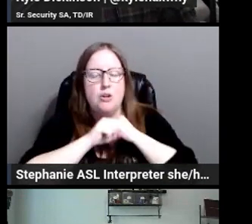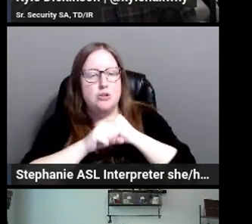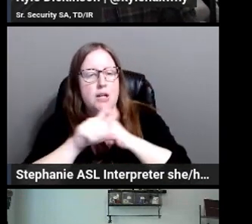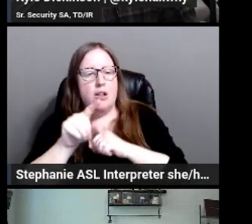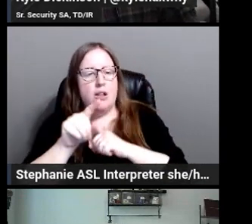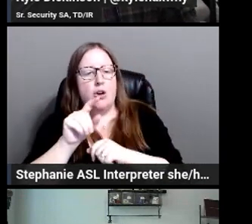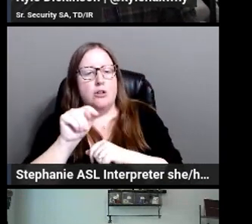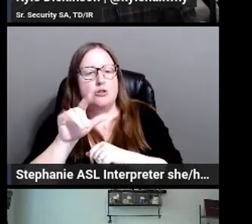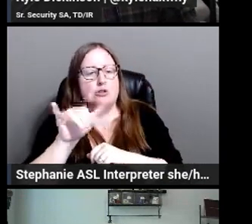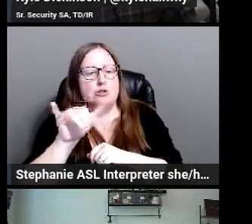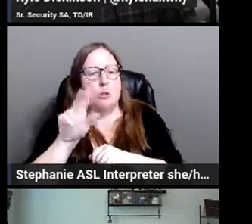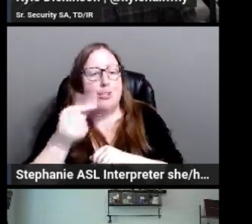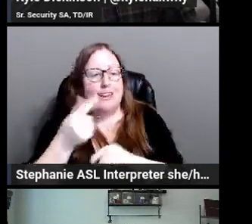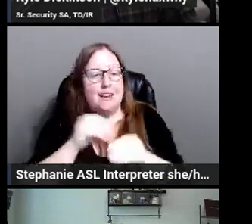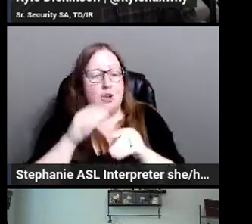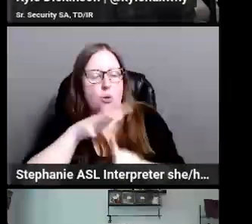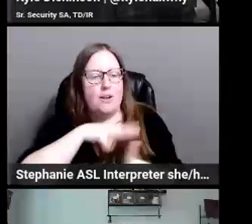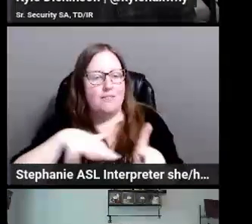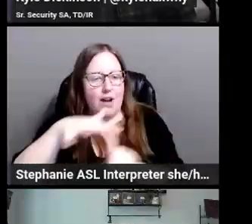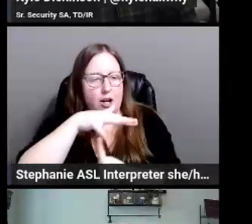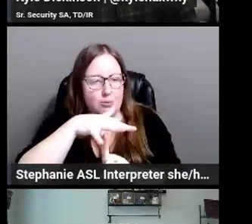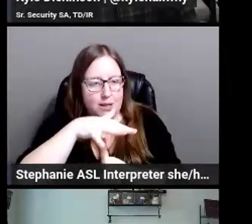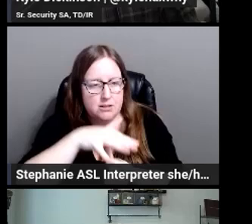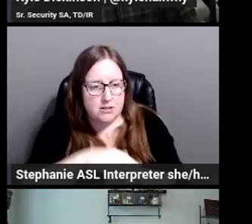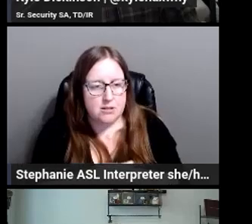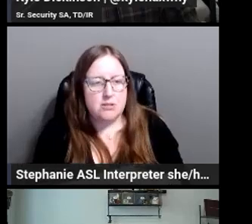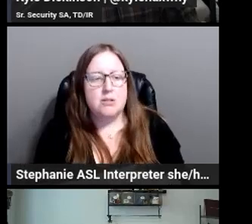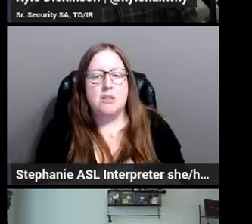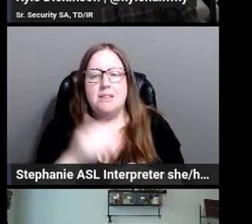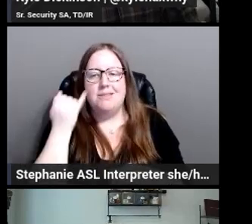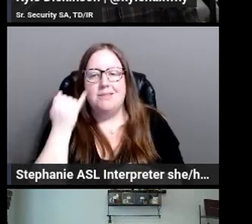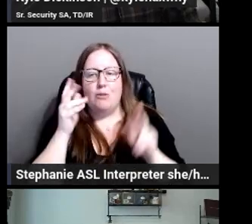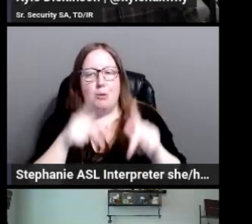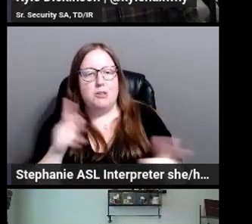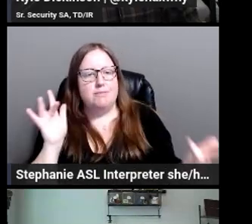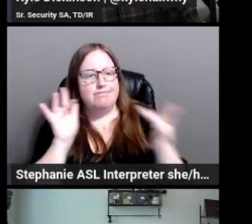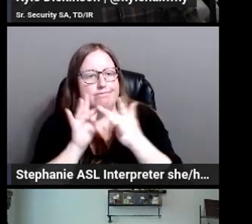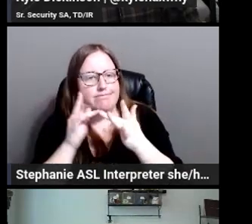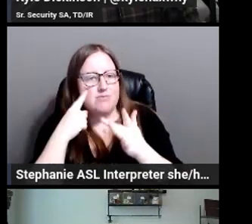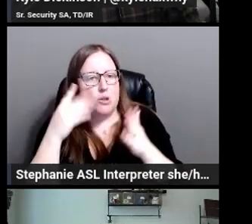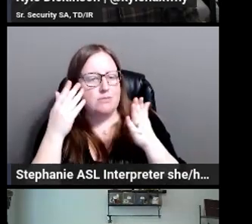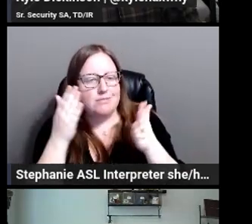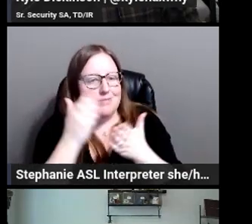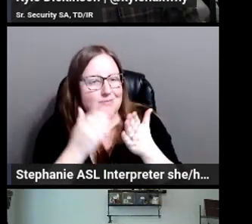your environment, or just somebody reaches out to you for something.